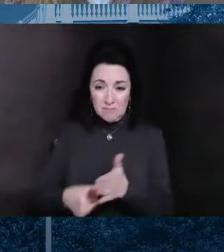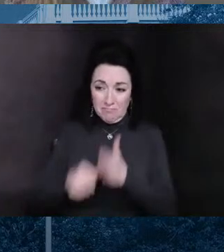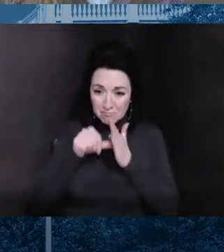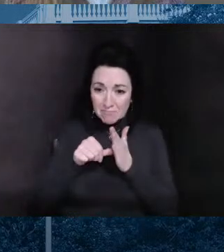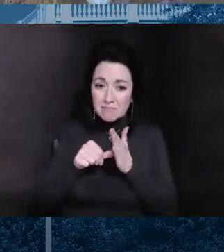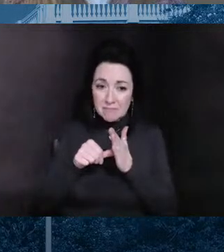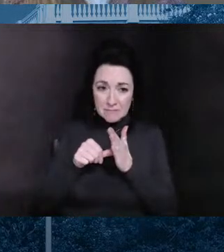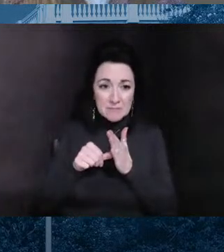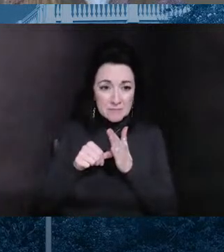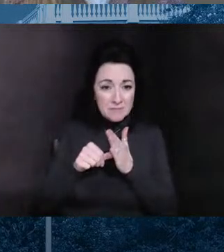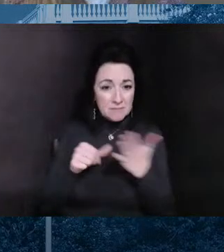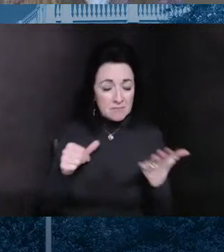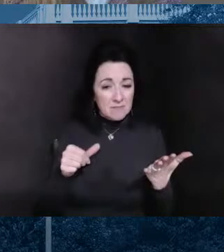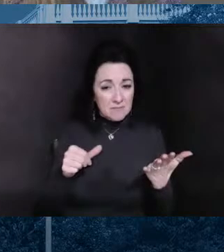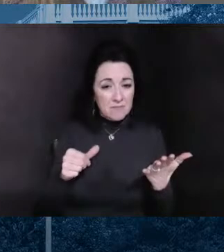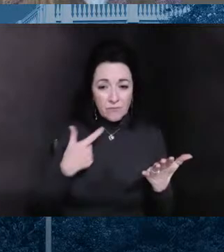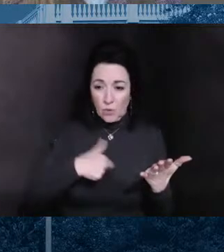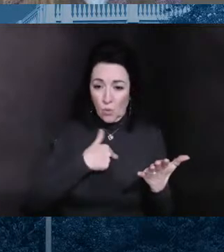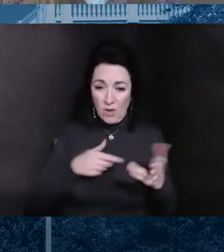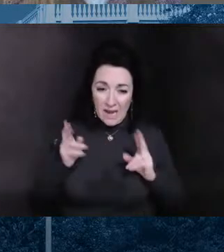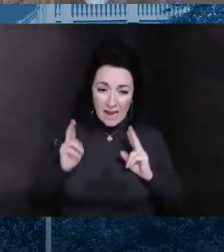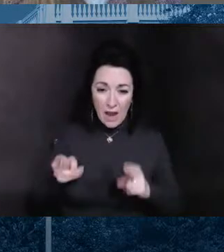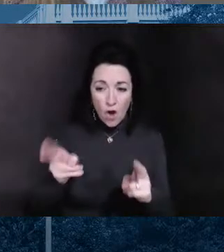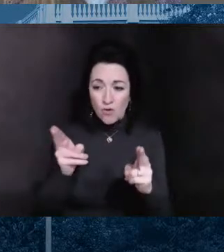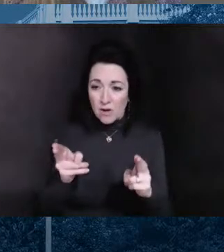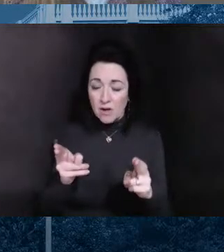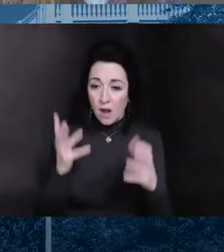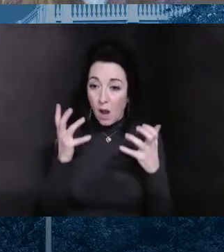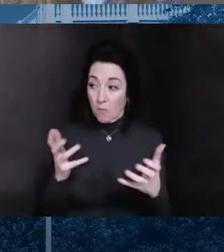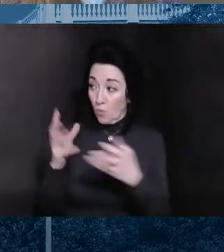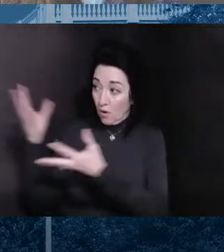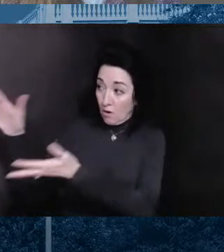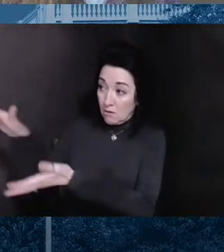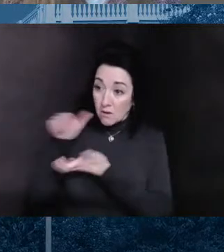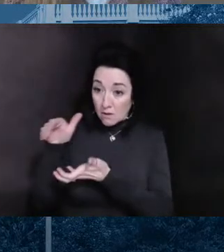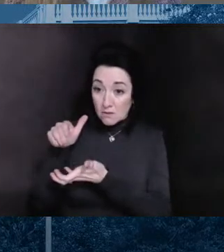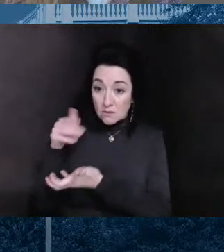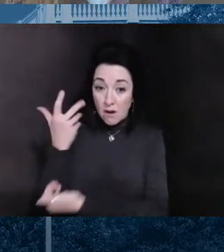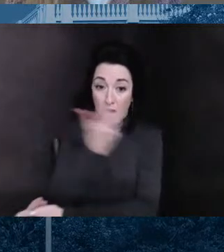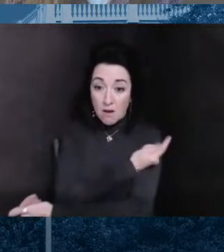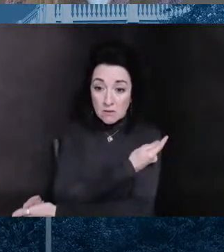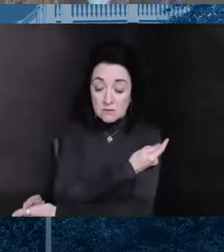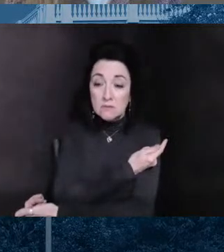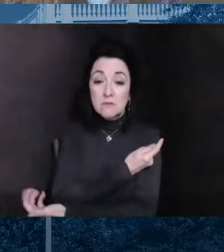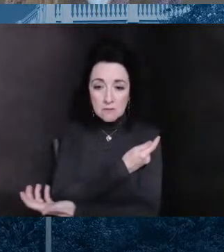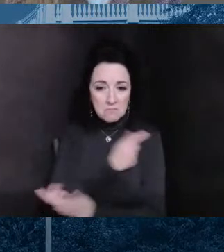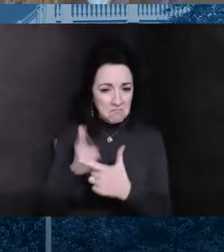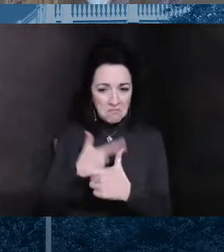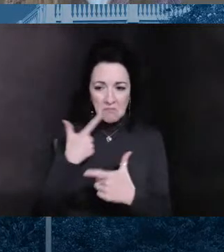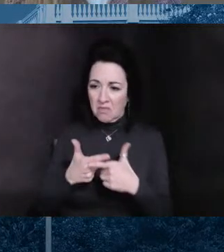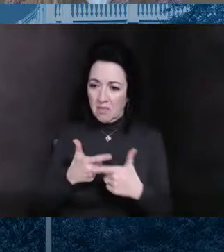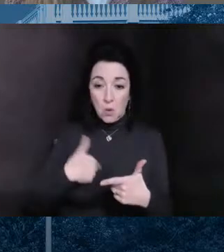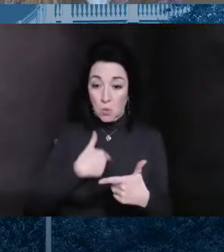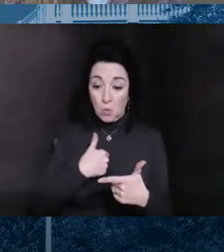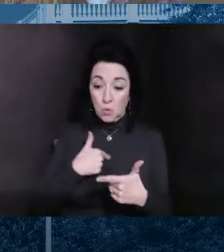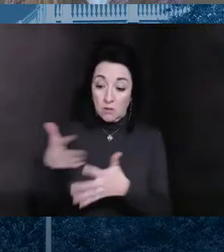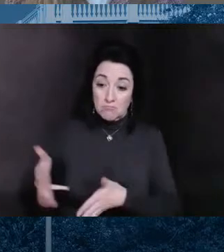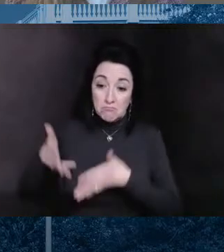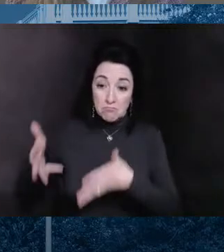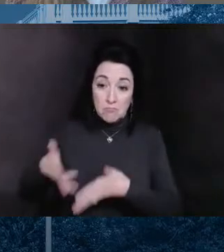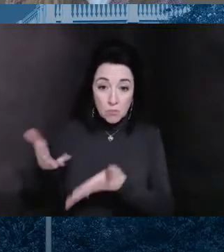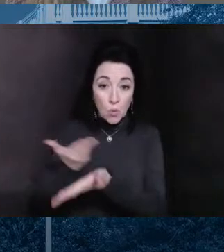are. We went through this sprint to get a vaccine that was sitting in refrigerators and on shelves into people's arms. We're